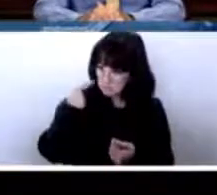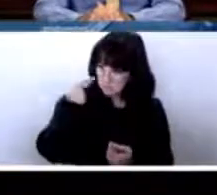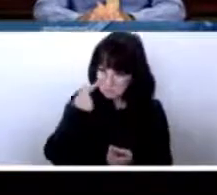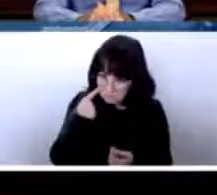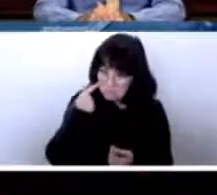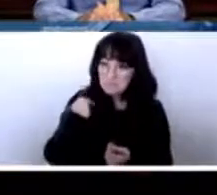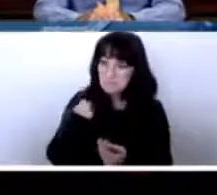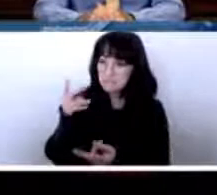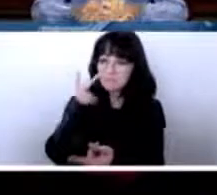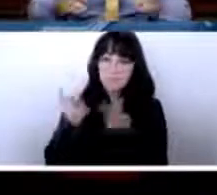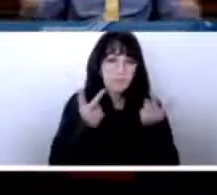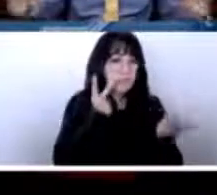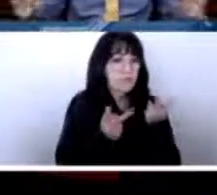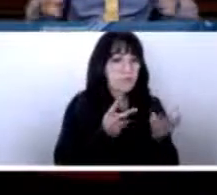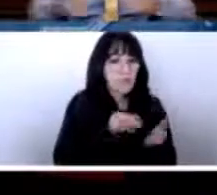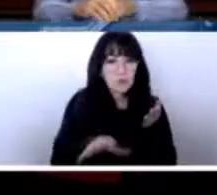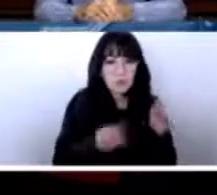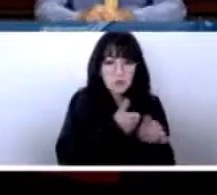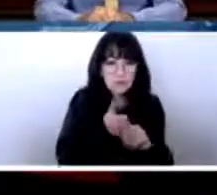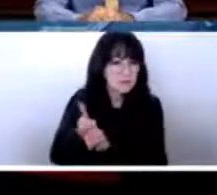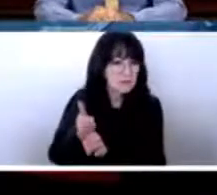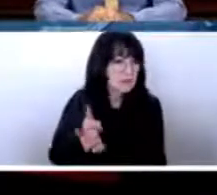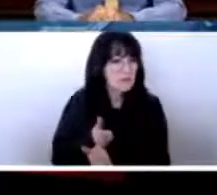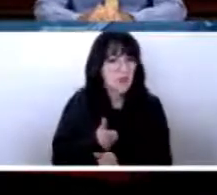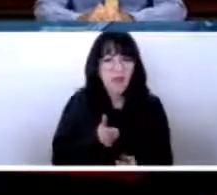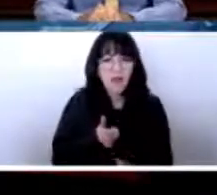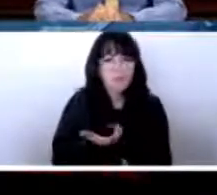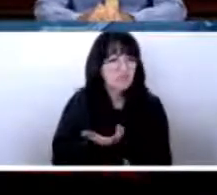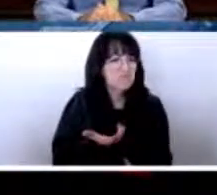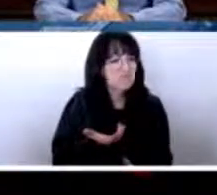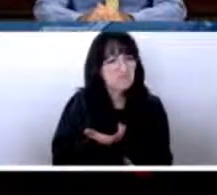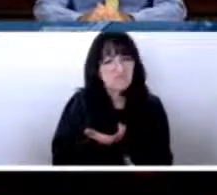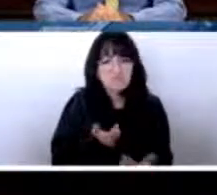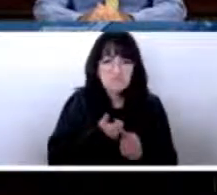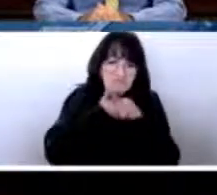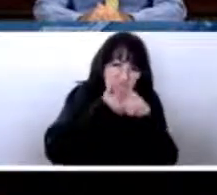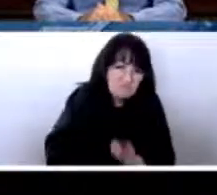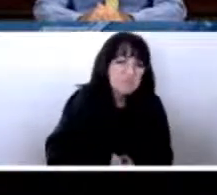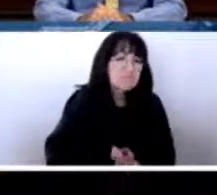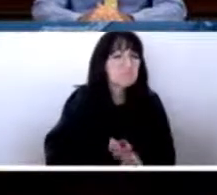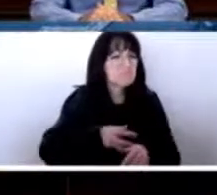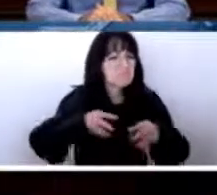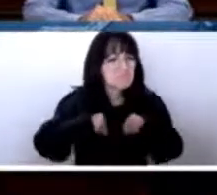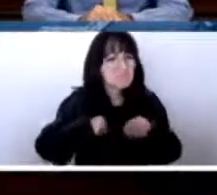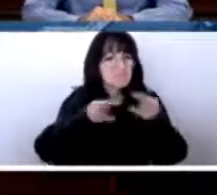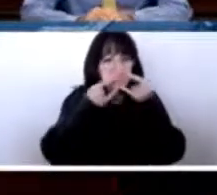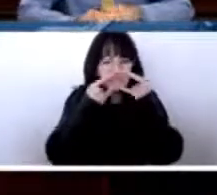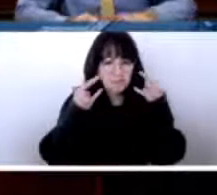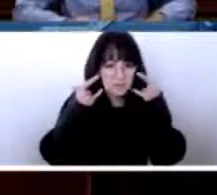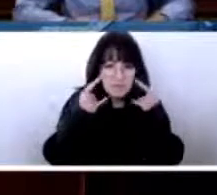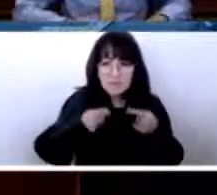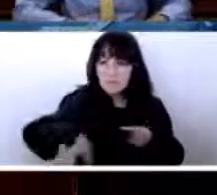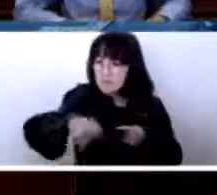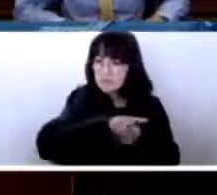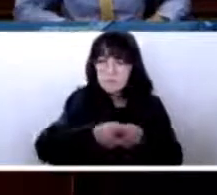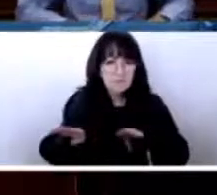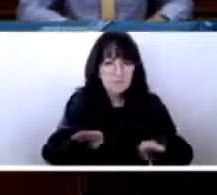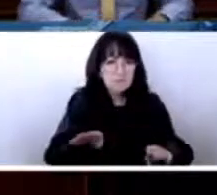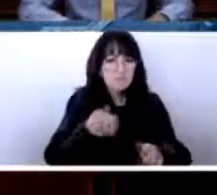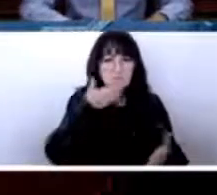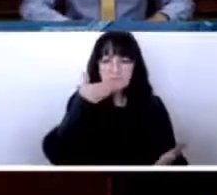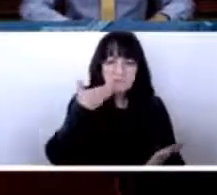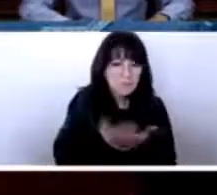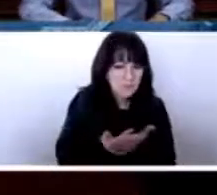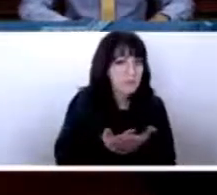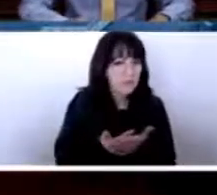kind of protections that we're looking for in all of our facilities and gathering places. Obviously,